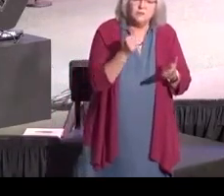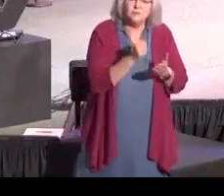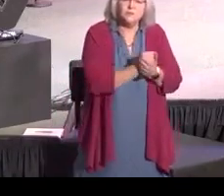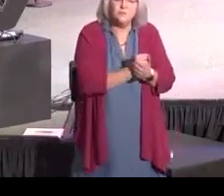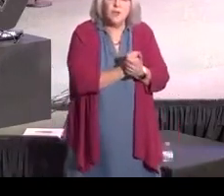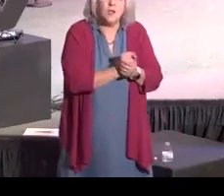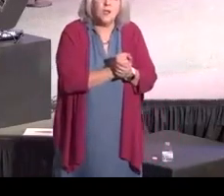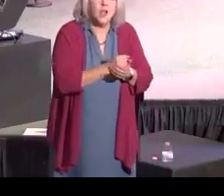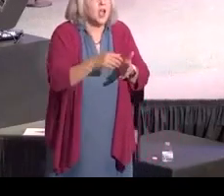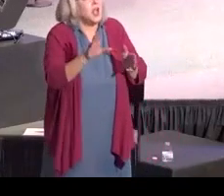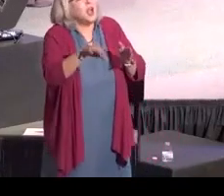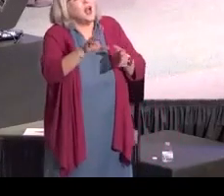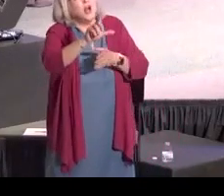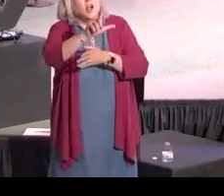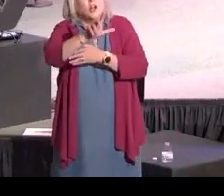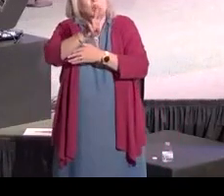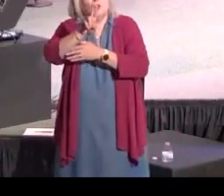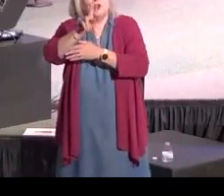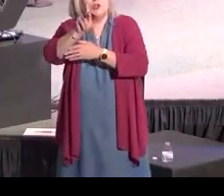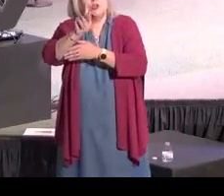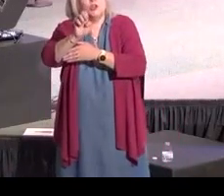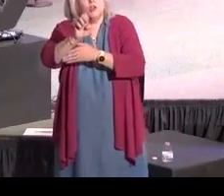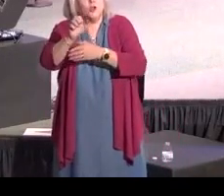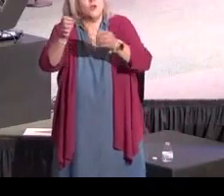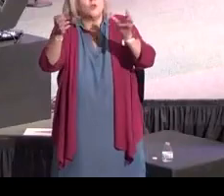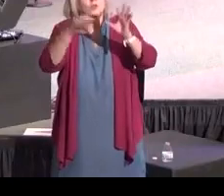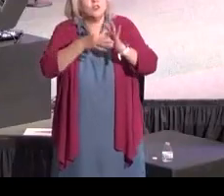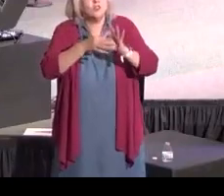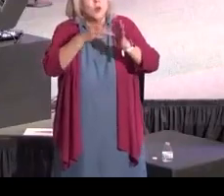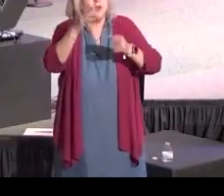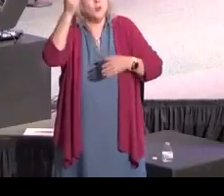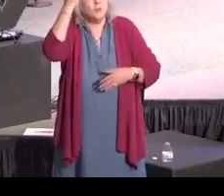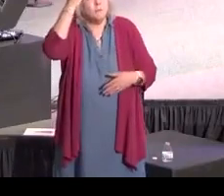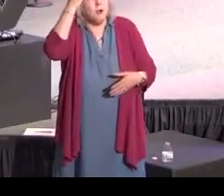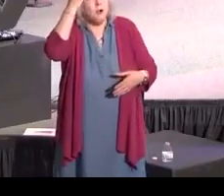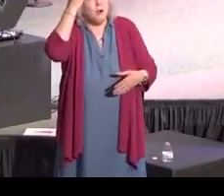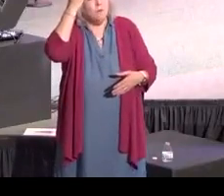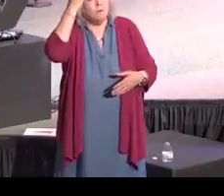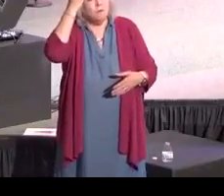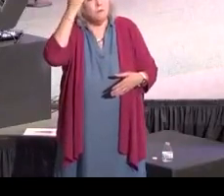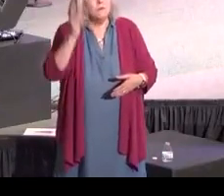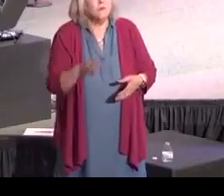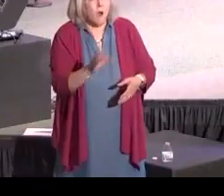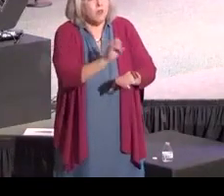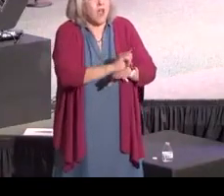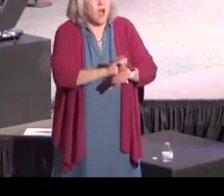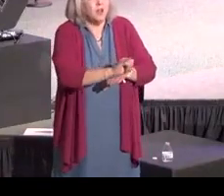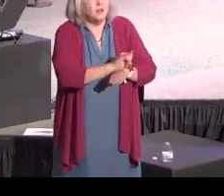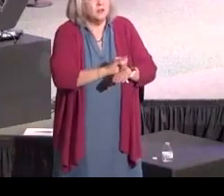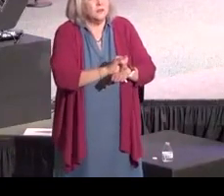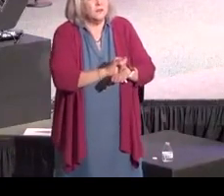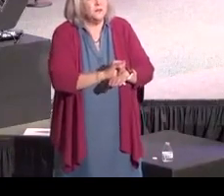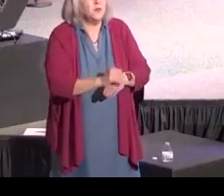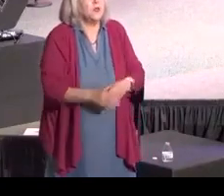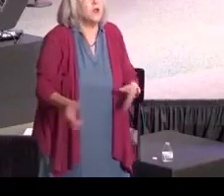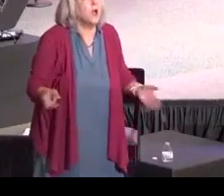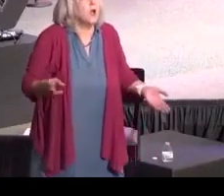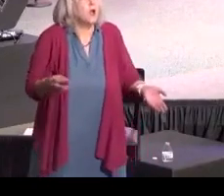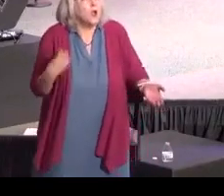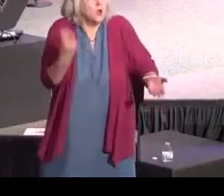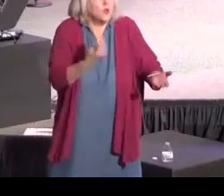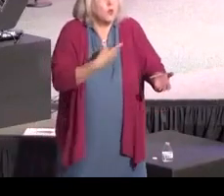And what that shows is that Luke, the author of this book, is there with Paul. We,